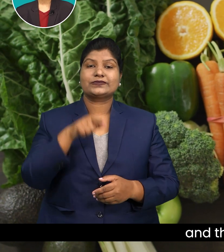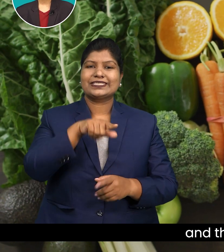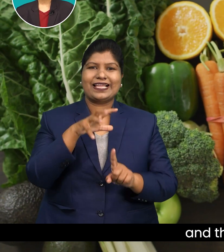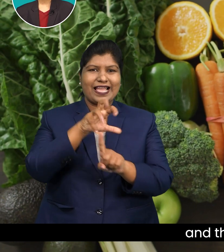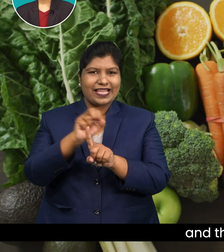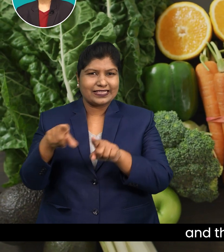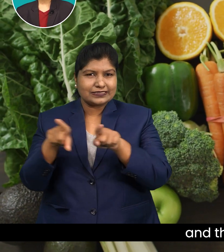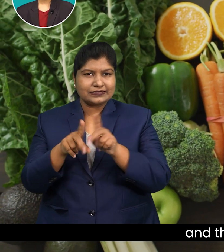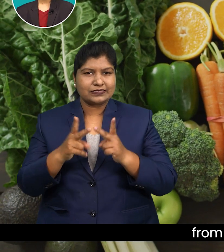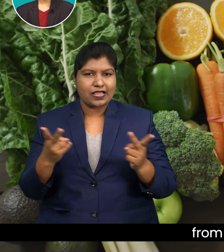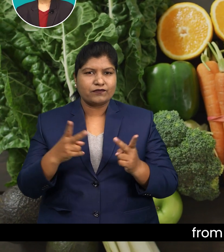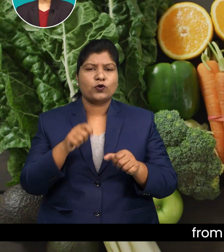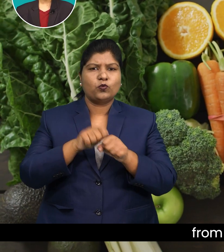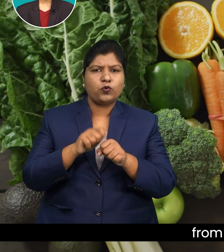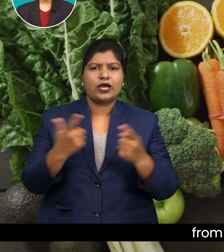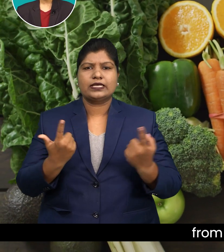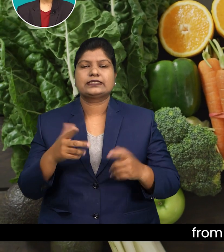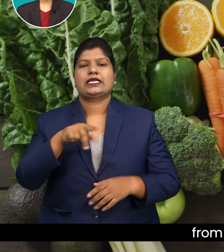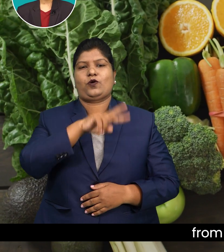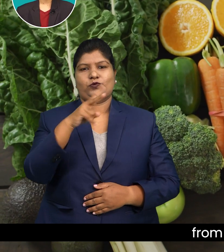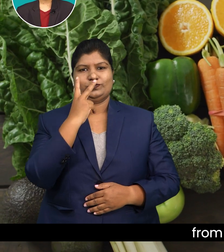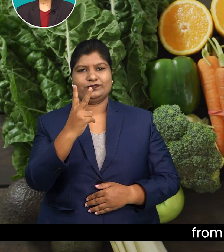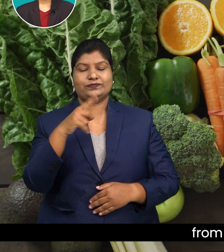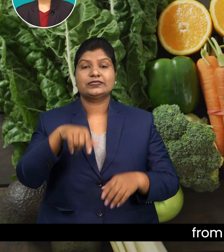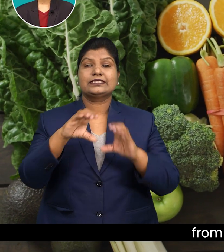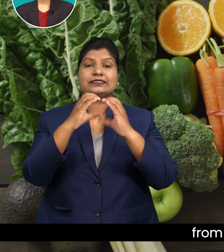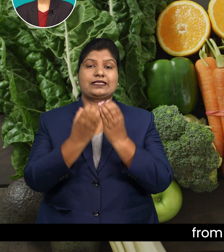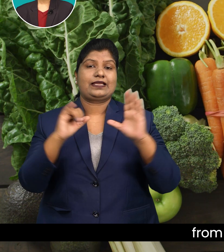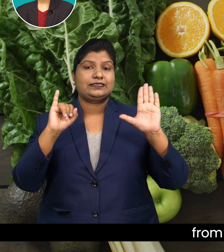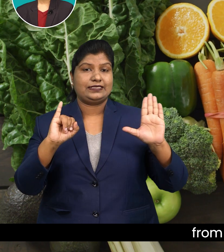identification from class 6th science.